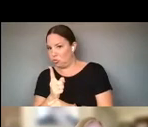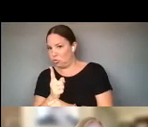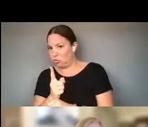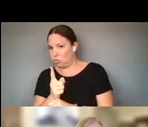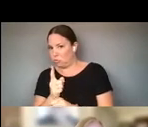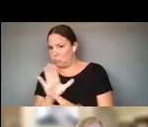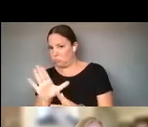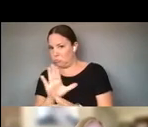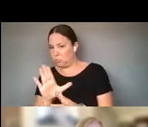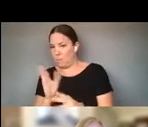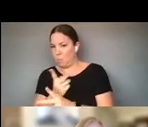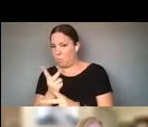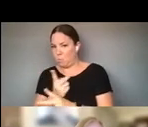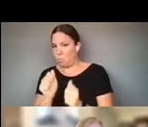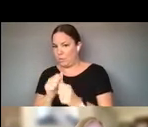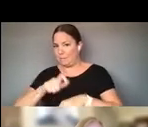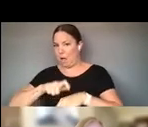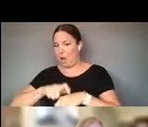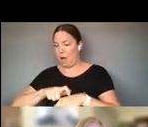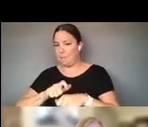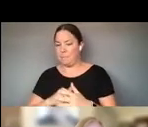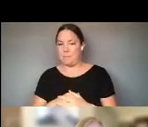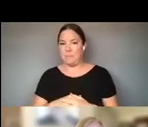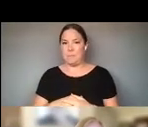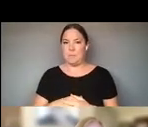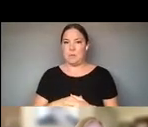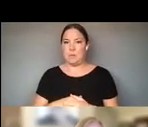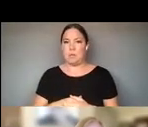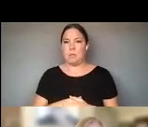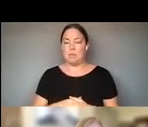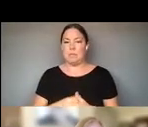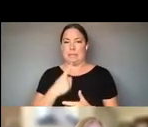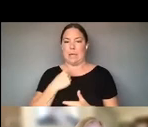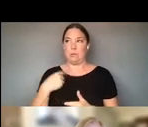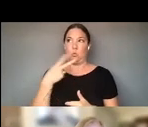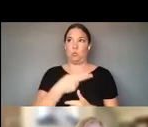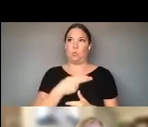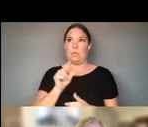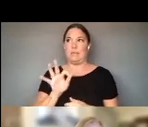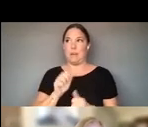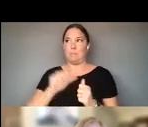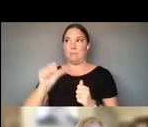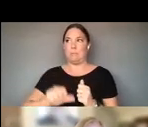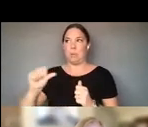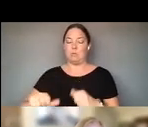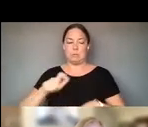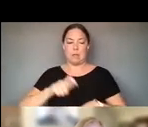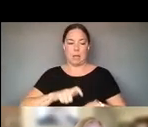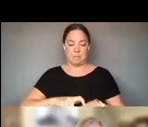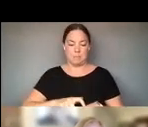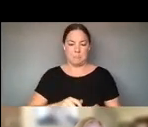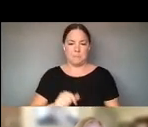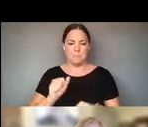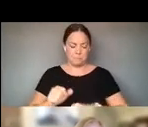me, just tell me to cut it out. Um, can we give some sort of, um, definition of how we define